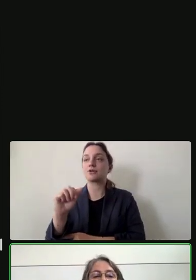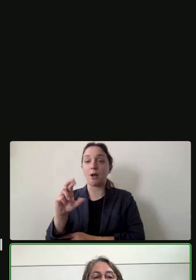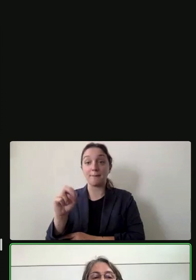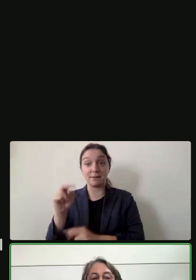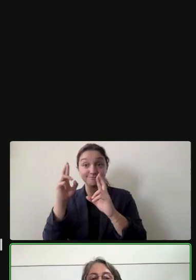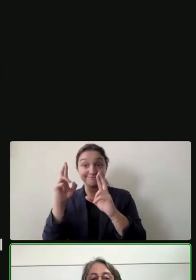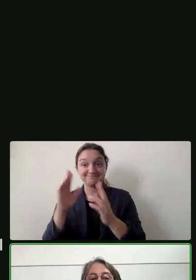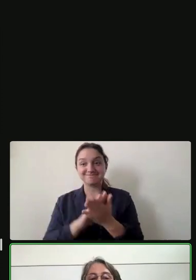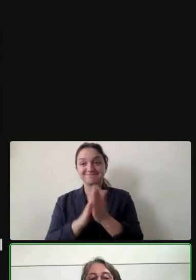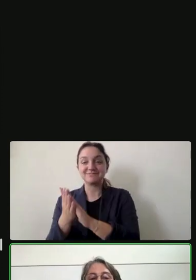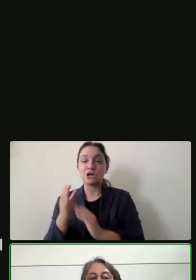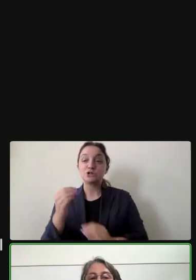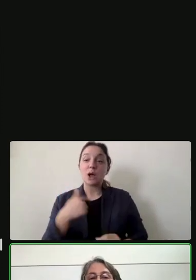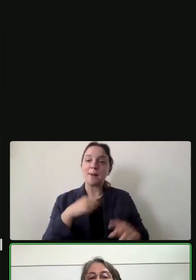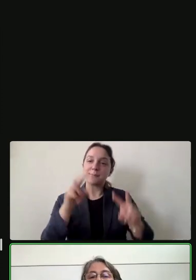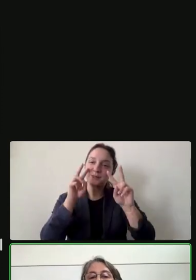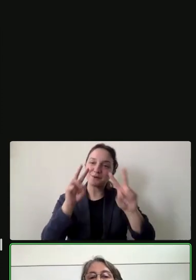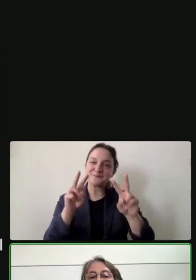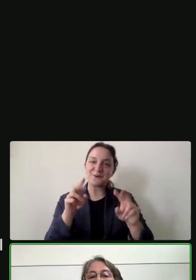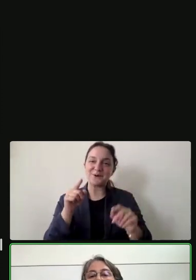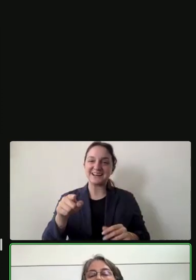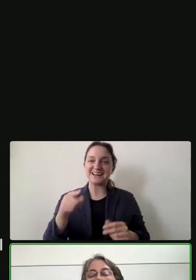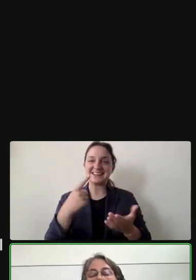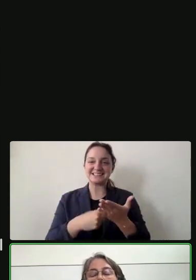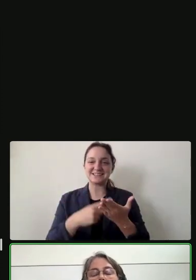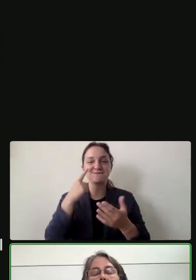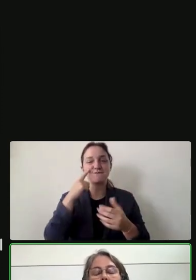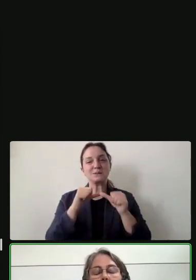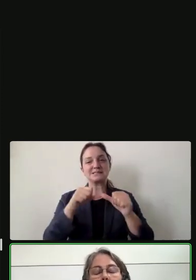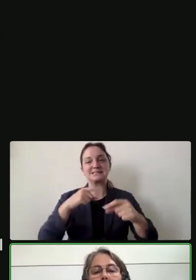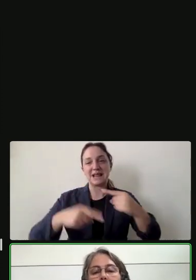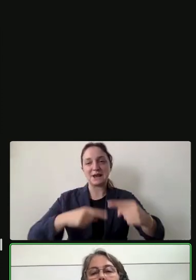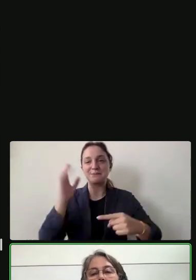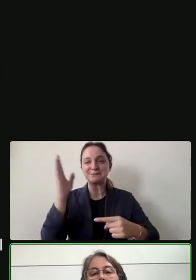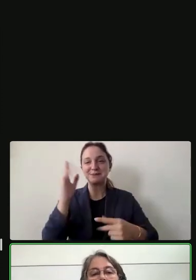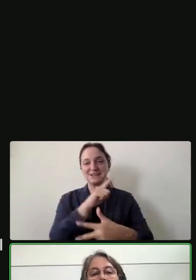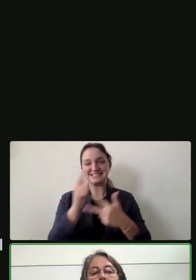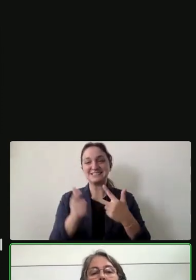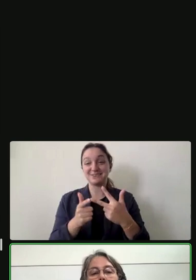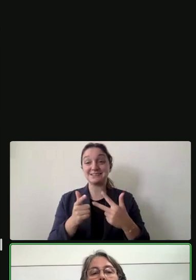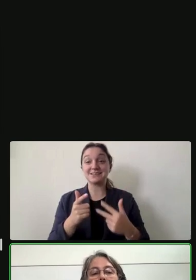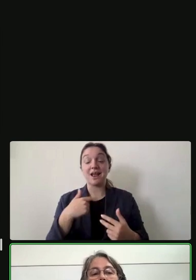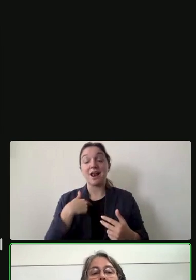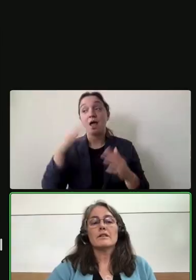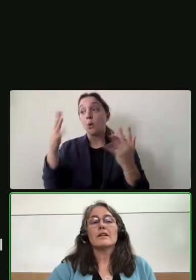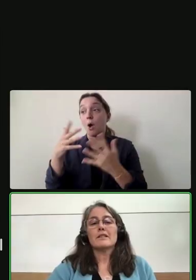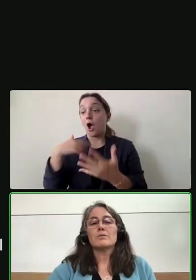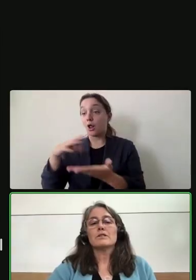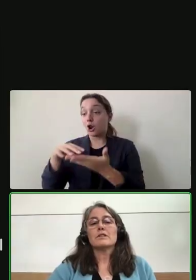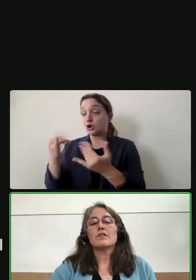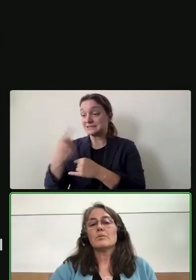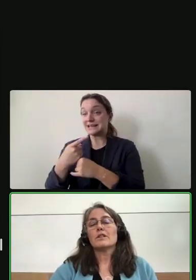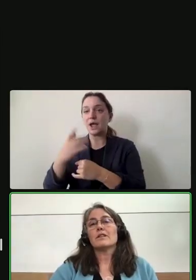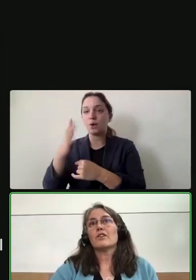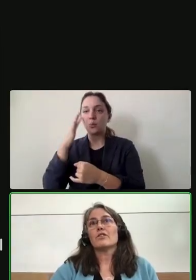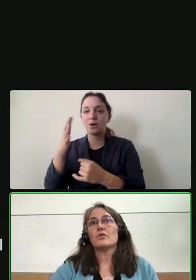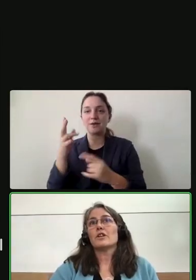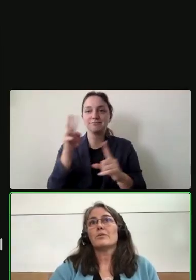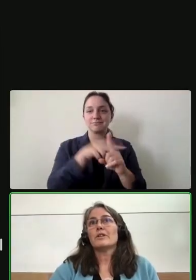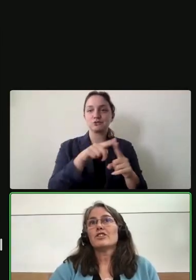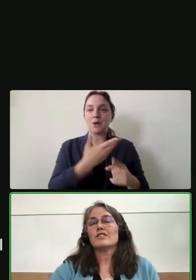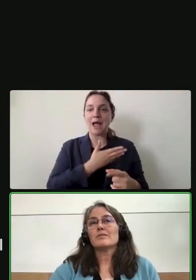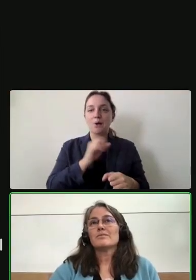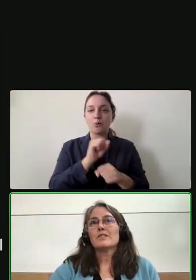Sustainable Speaker Series discussion, and I'm sure that it'll be very relevant to the work that we're doing right here at NREL to decarbonize our